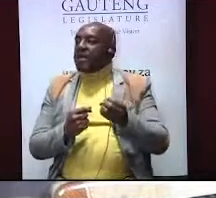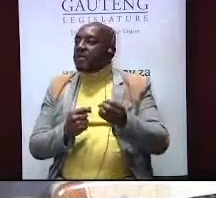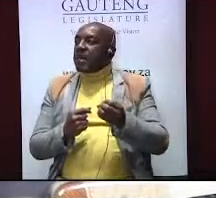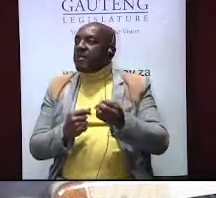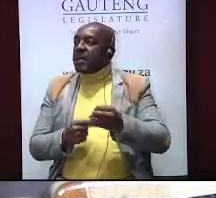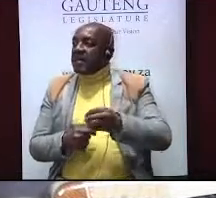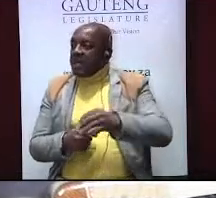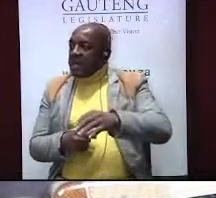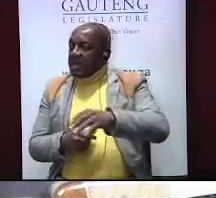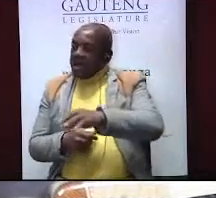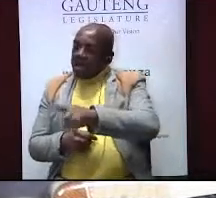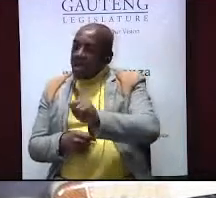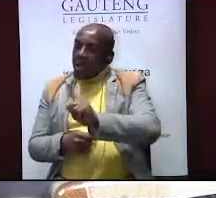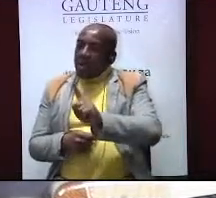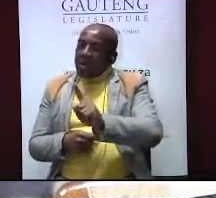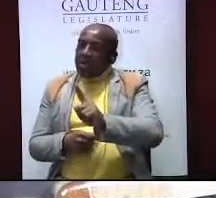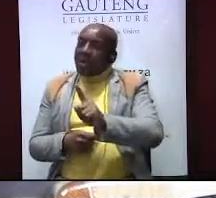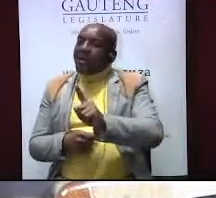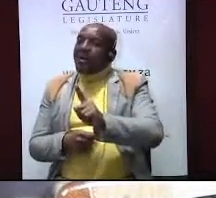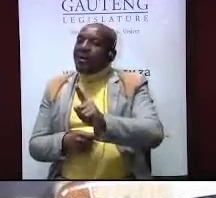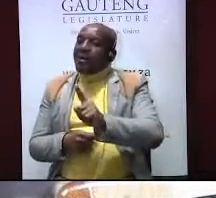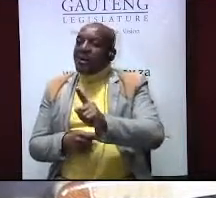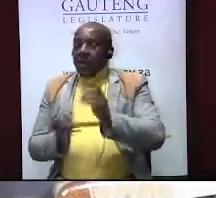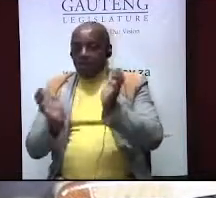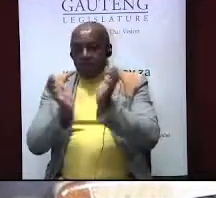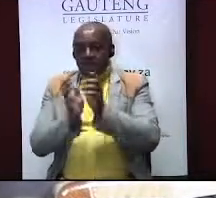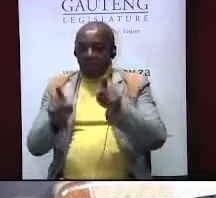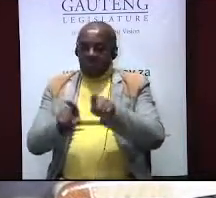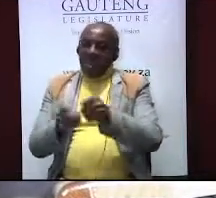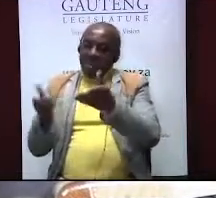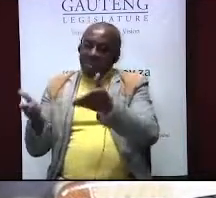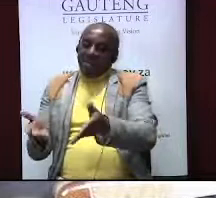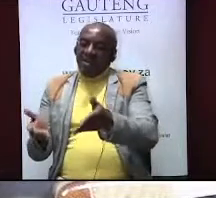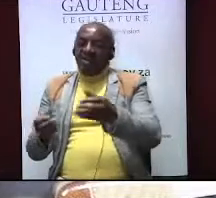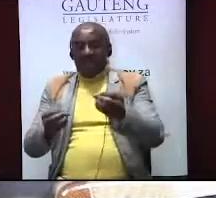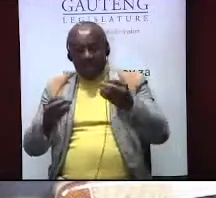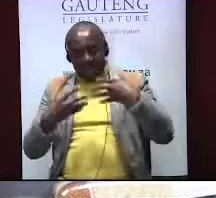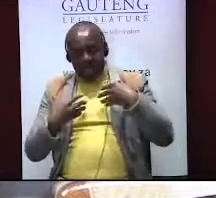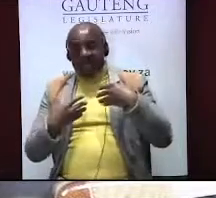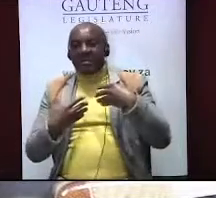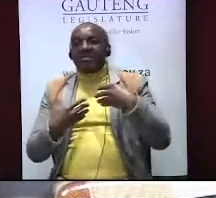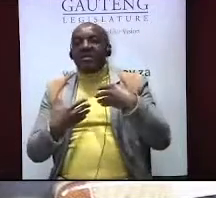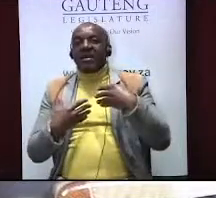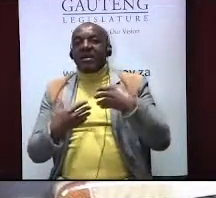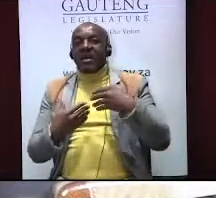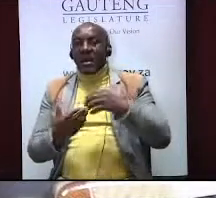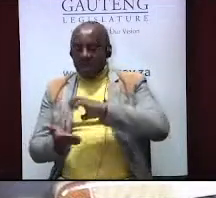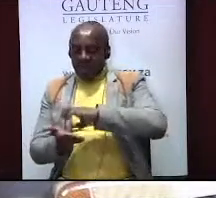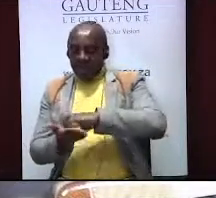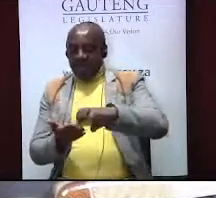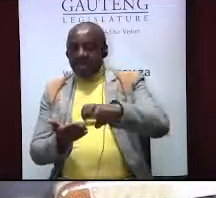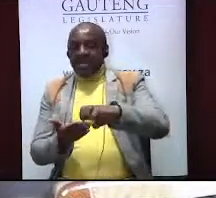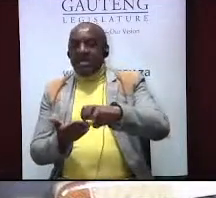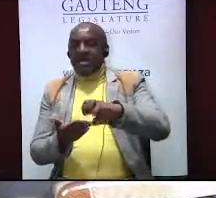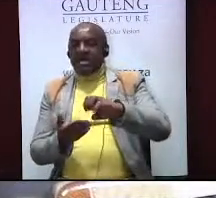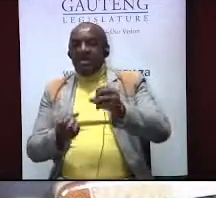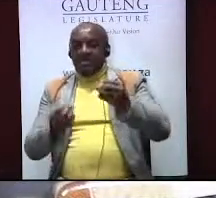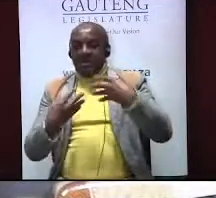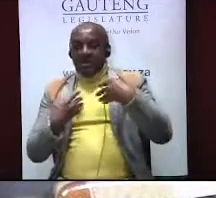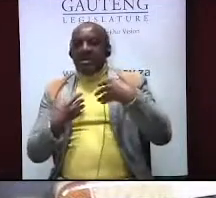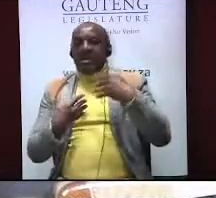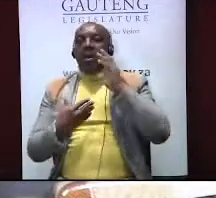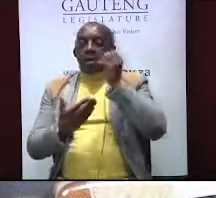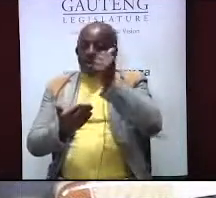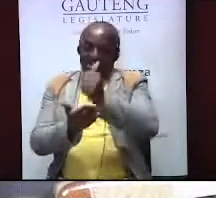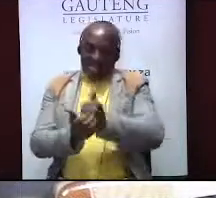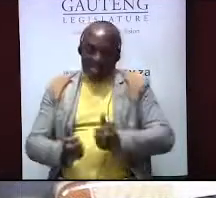much, pastors, for reaching out. I have received the message. We will sit down and we will consider that.